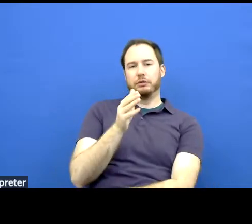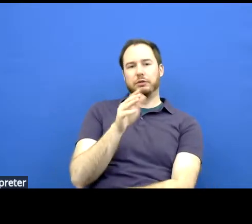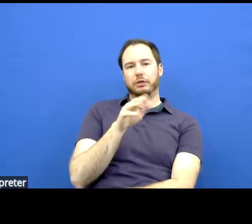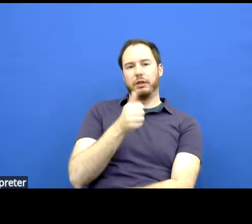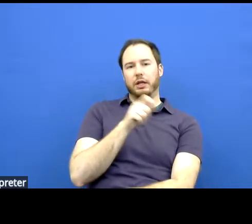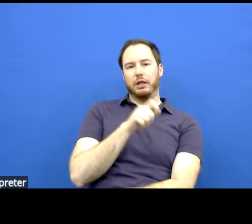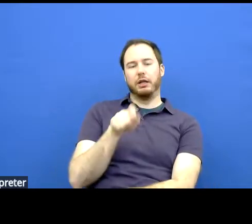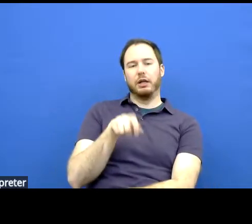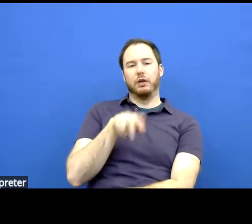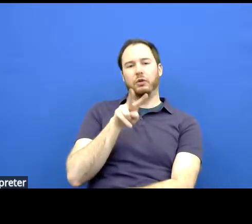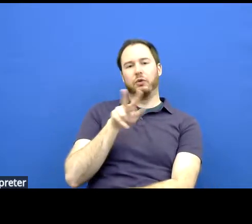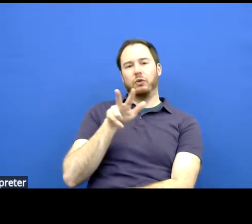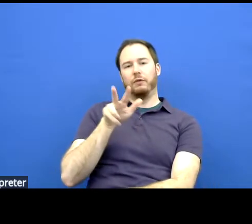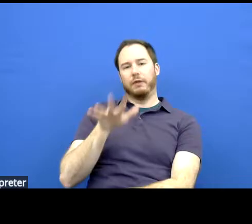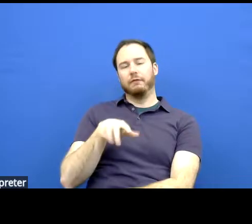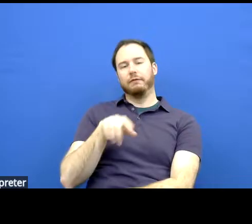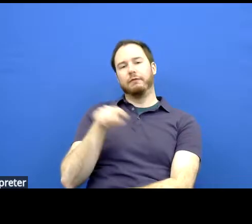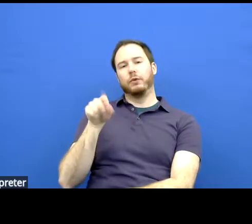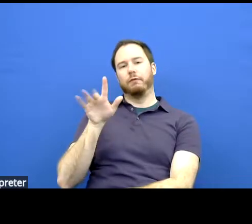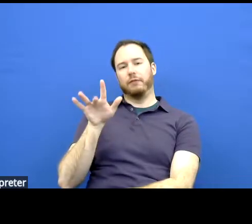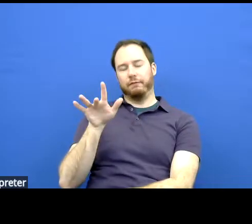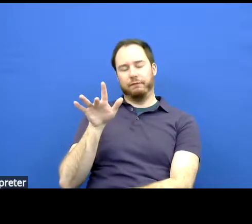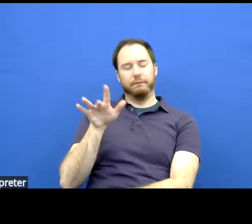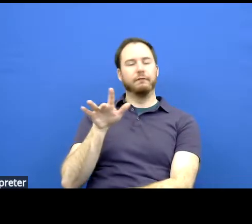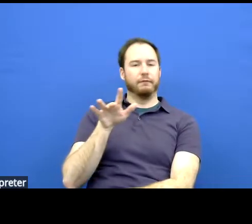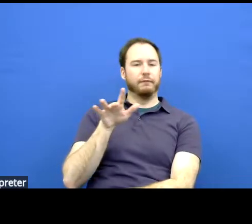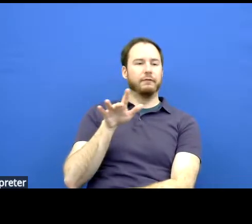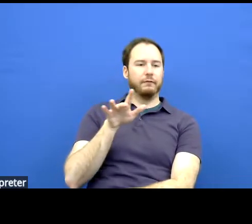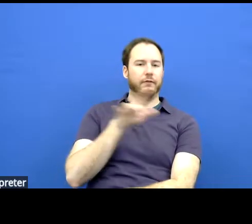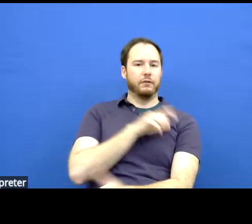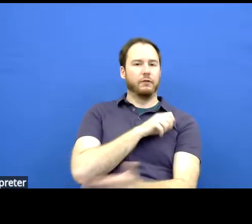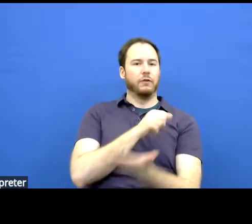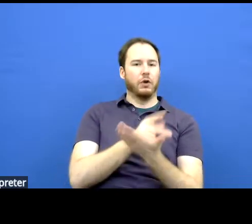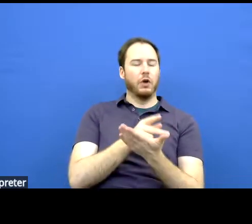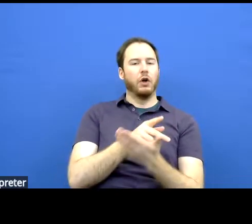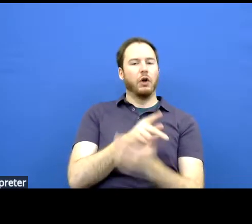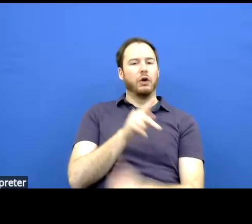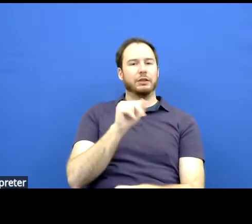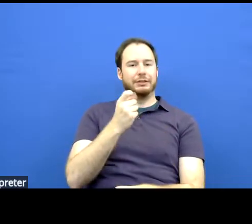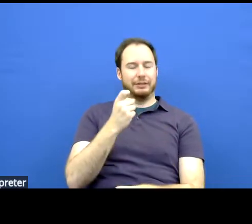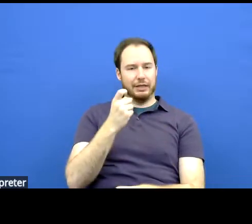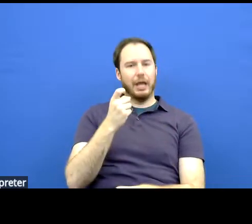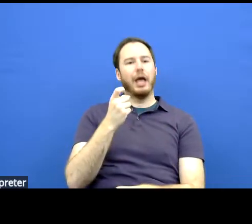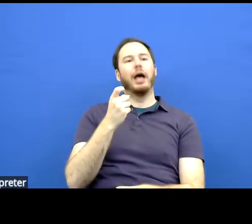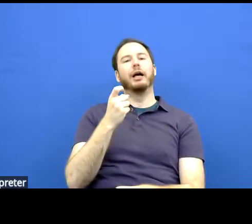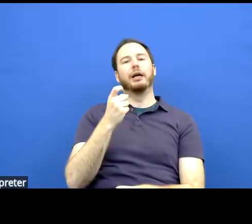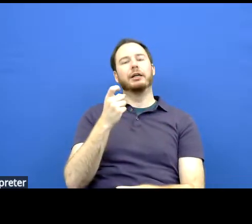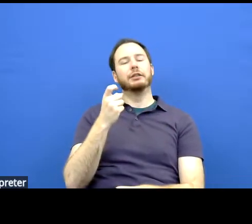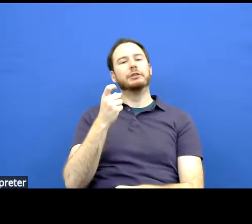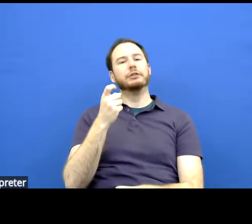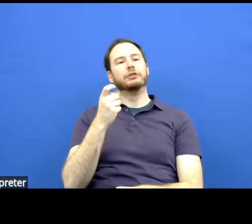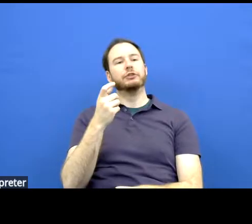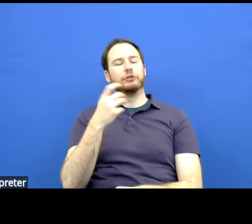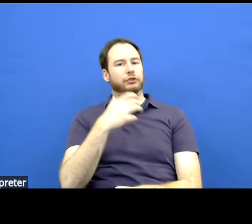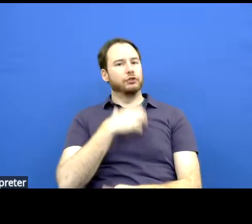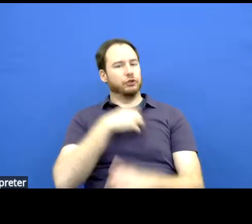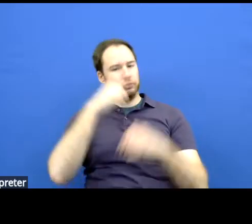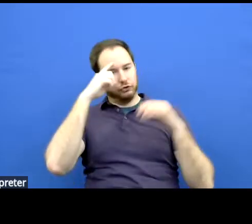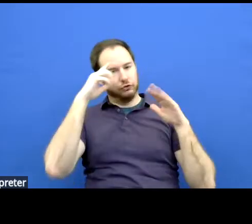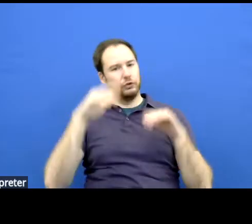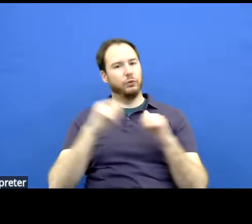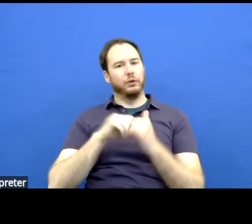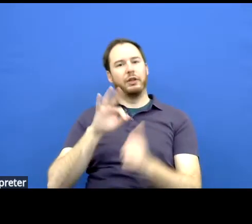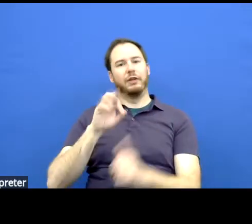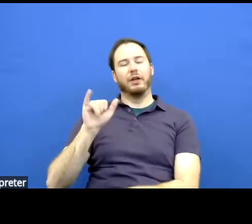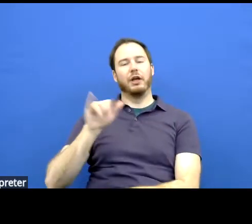number 10-235, 2025 to authorize the tax certiorari agreement with FSI